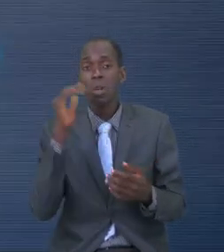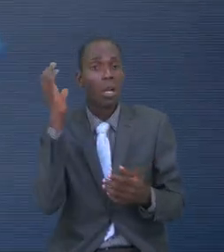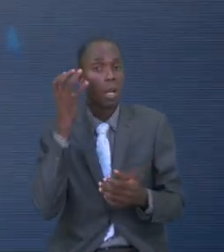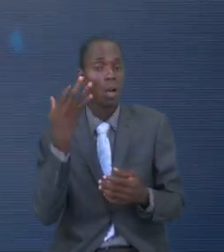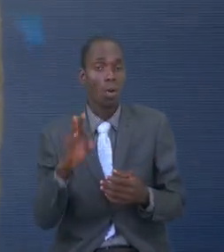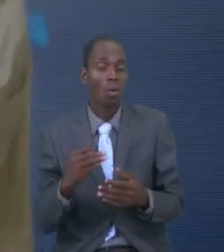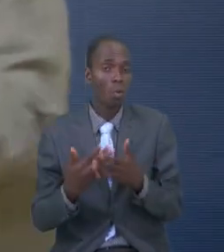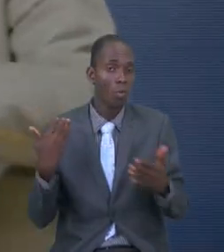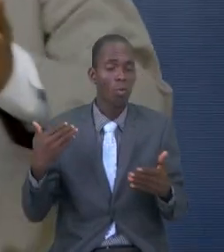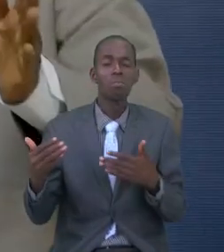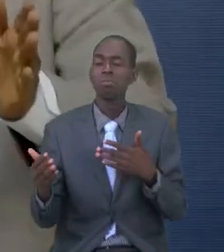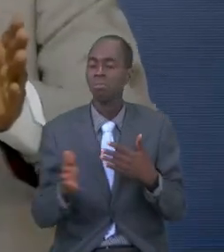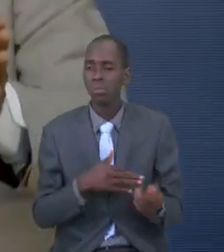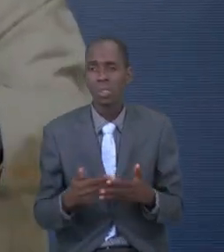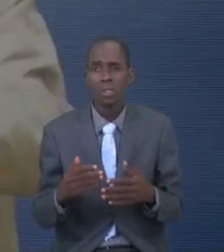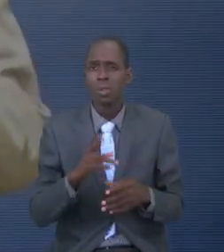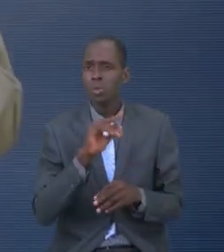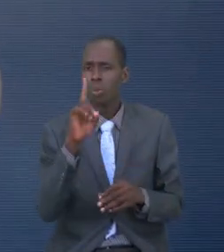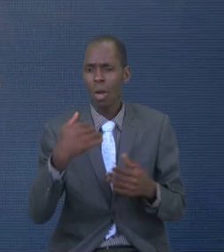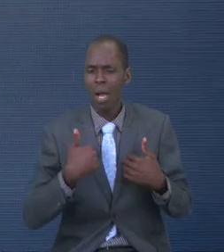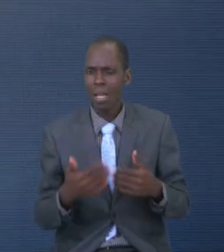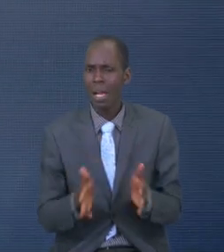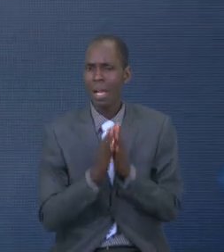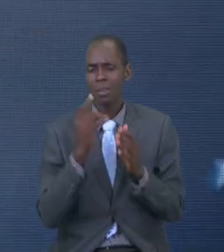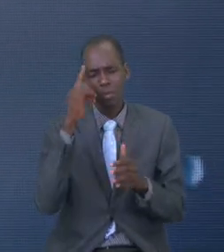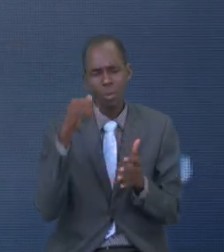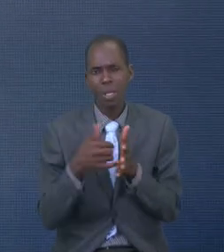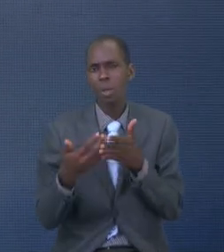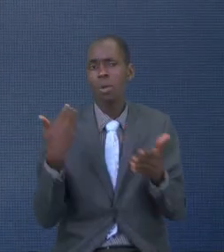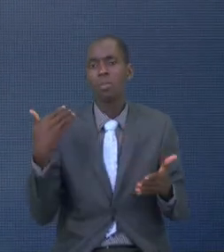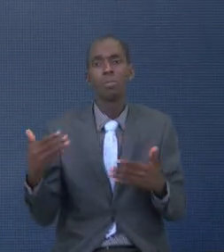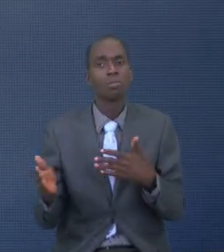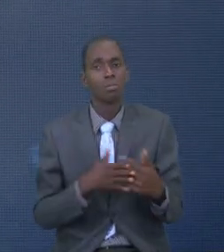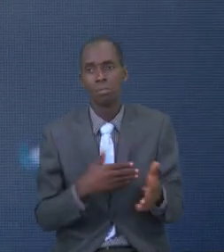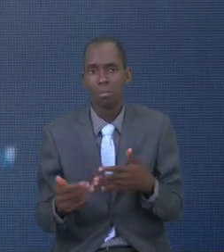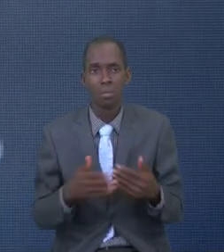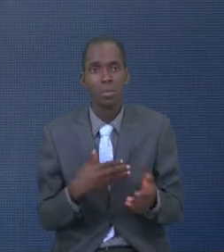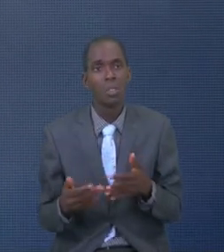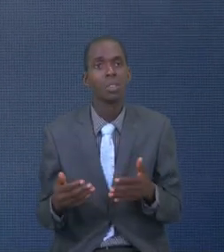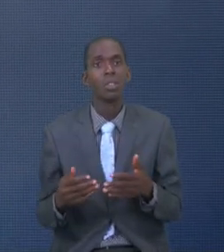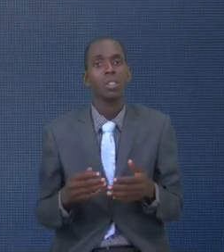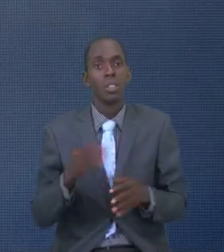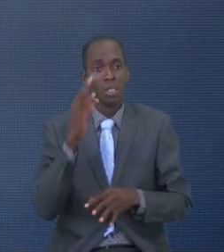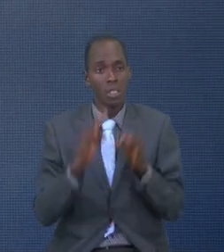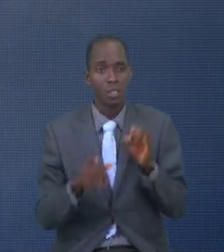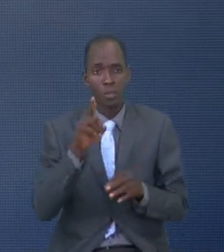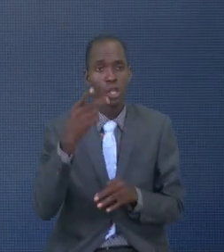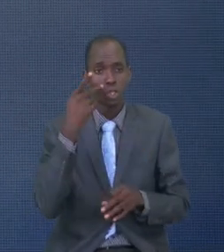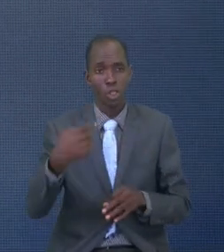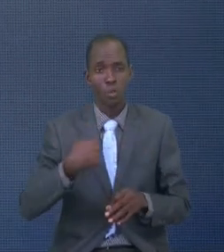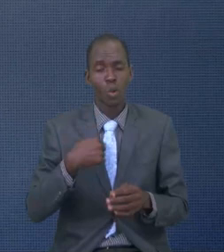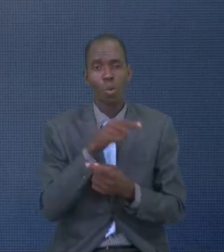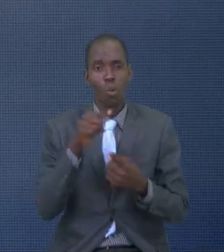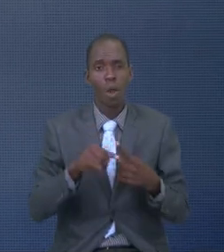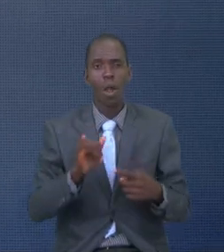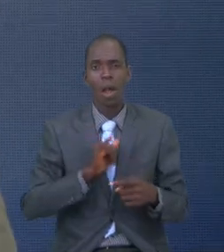Nobody has asked for that before, but nevertheless, if thou see me when I am taken from